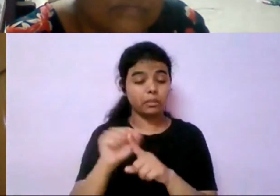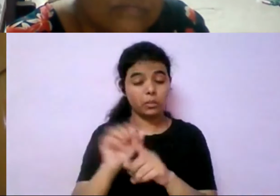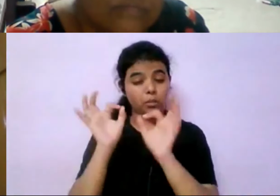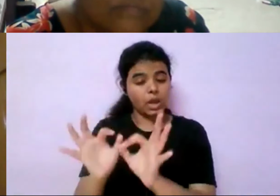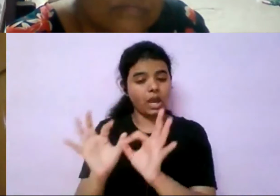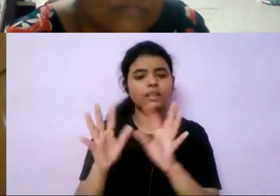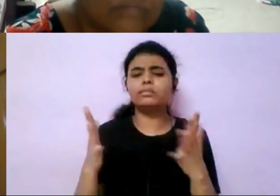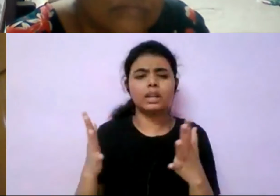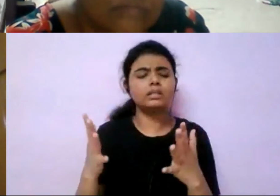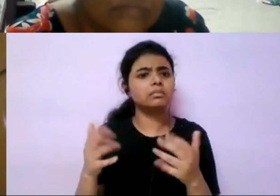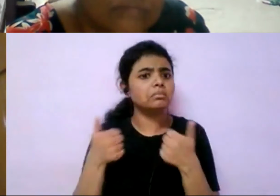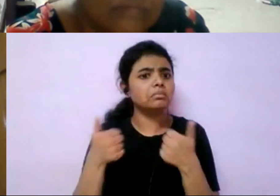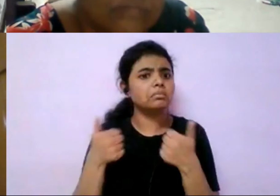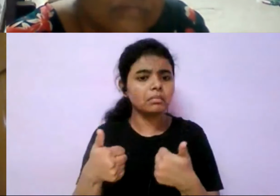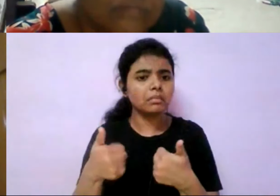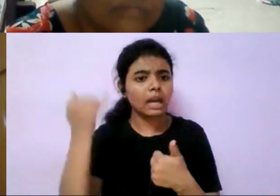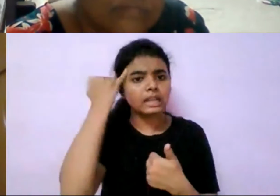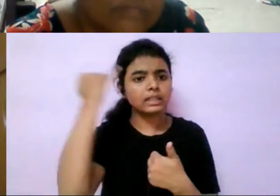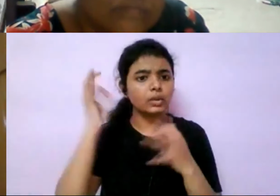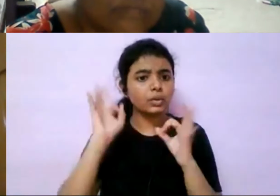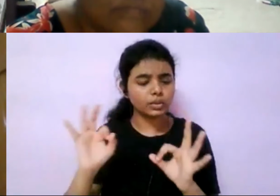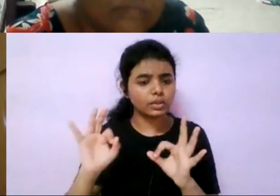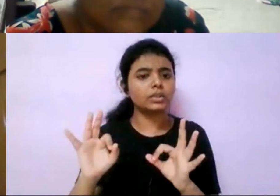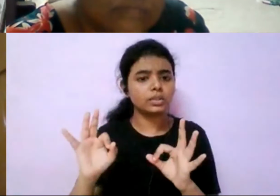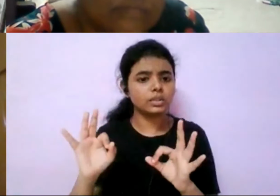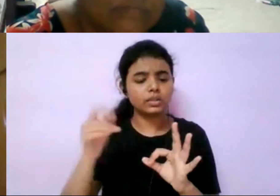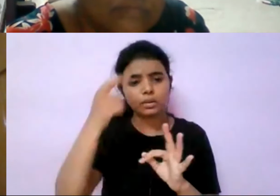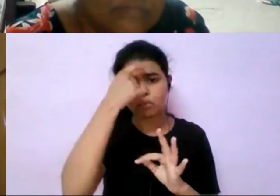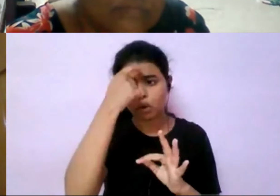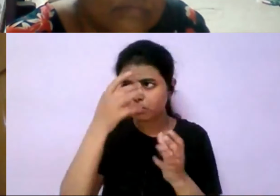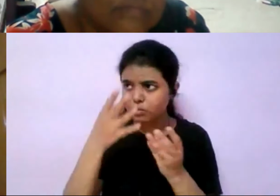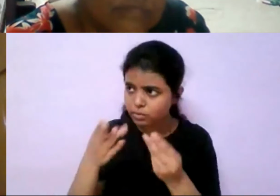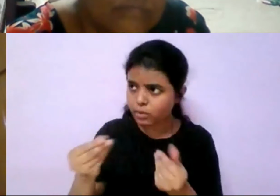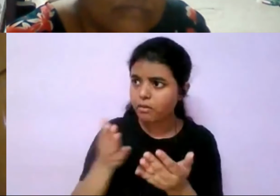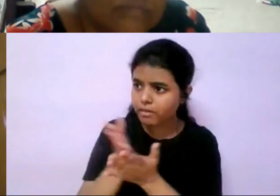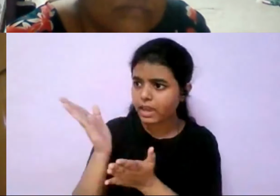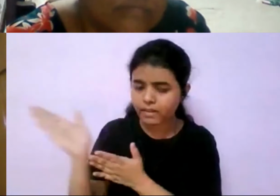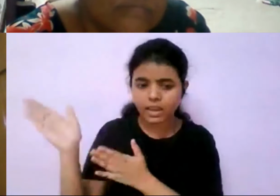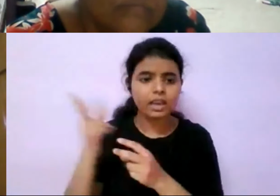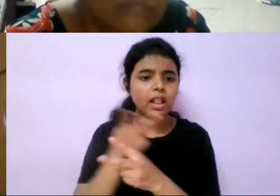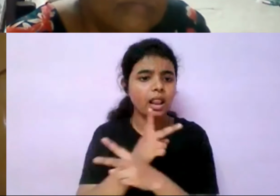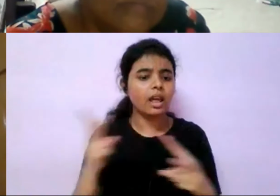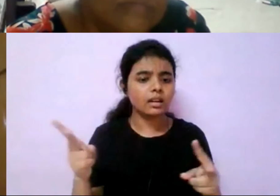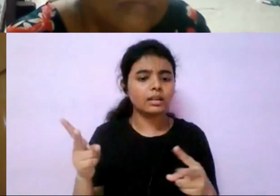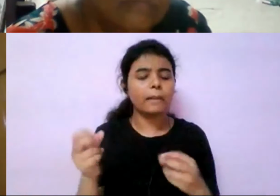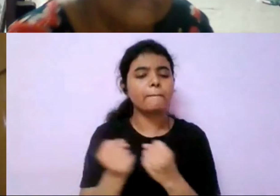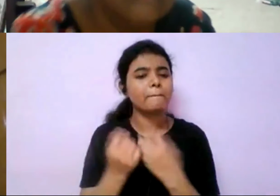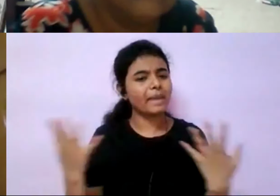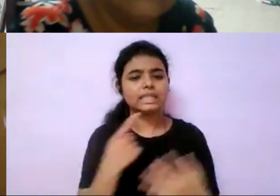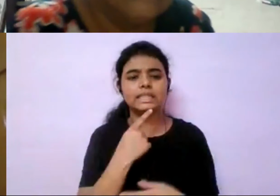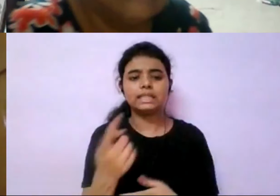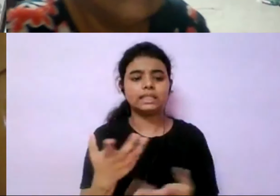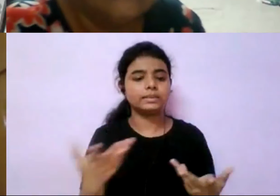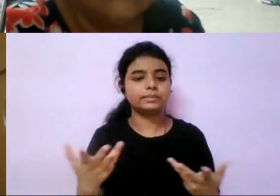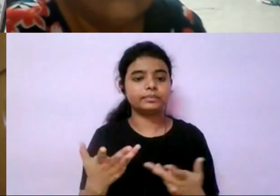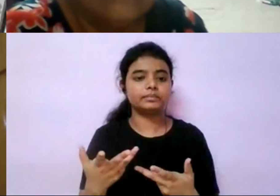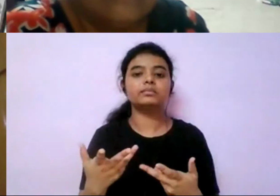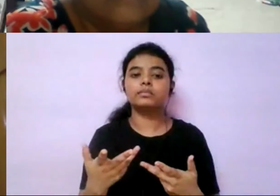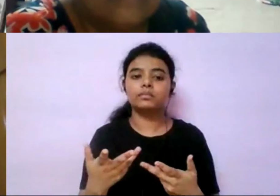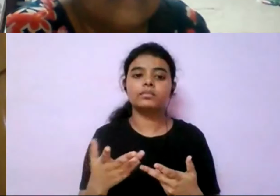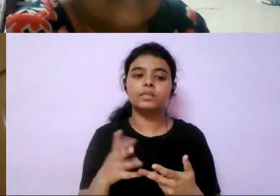was amazing the sort of insights that they came up with. And many of them said that if it had been a live